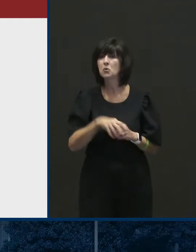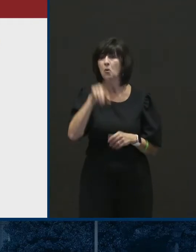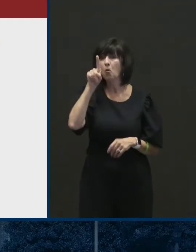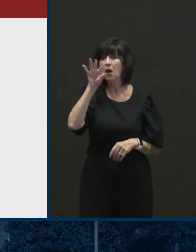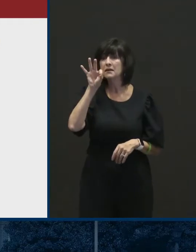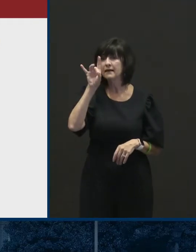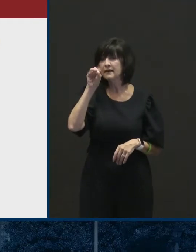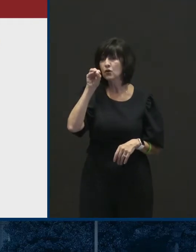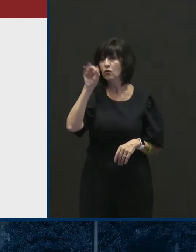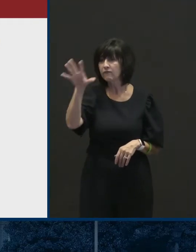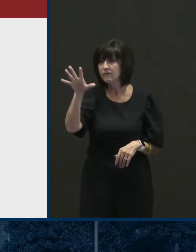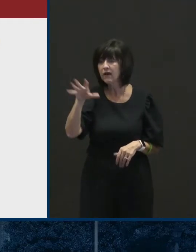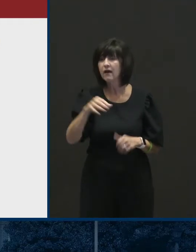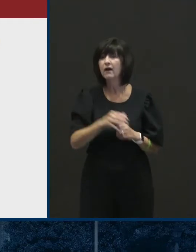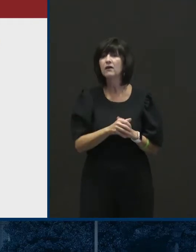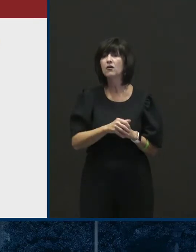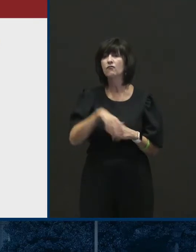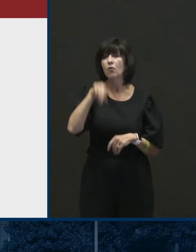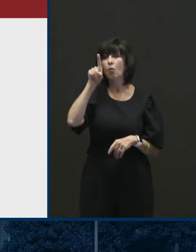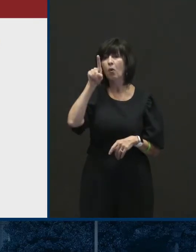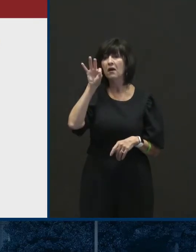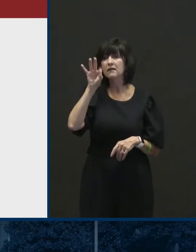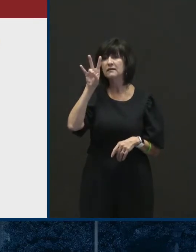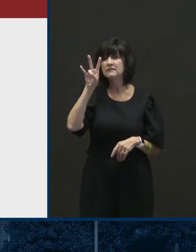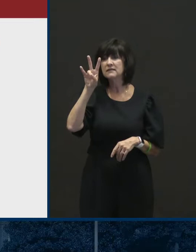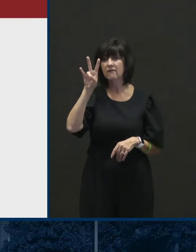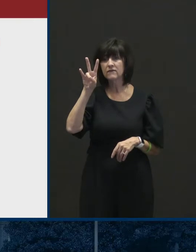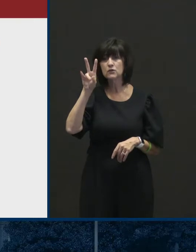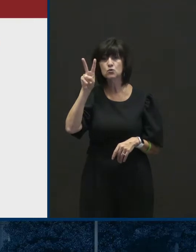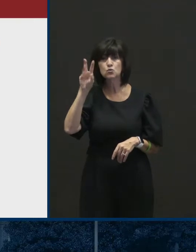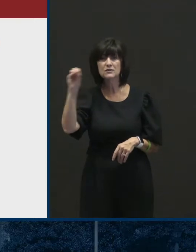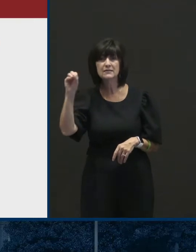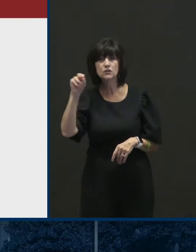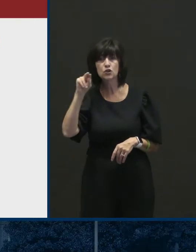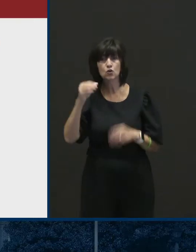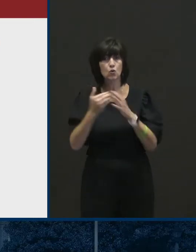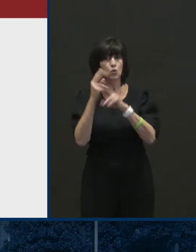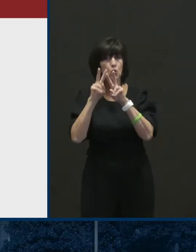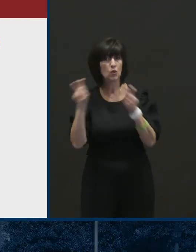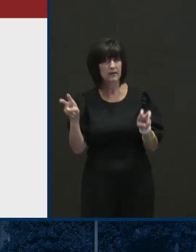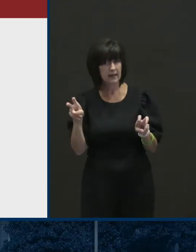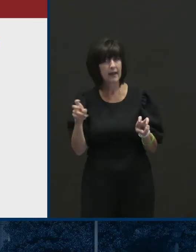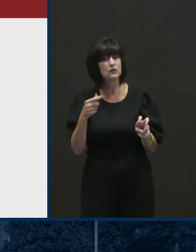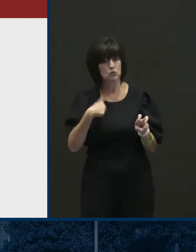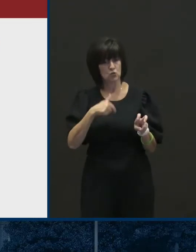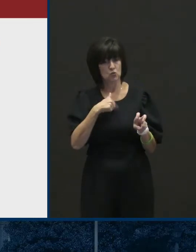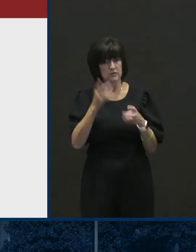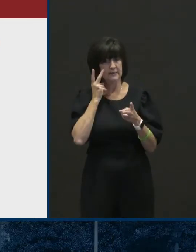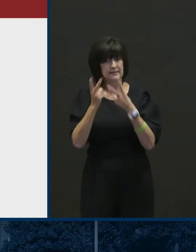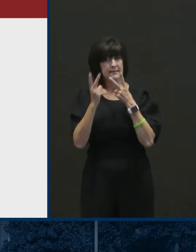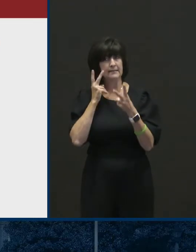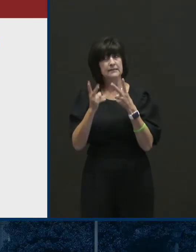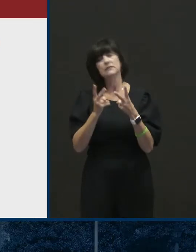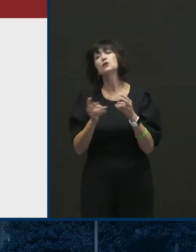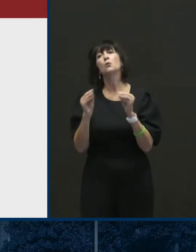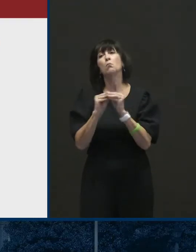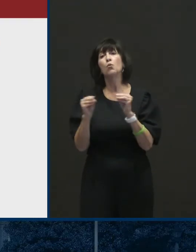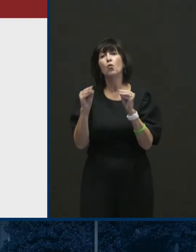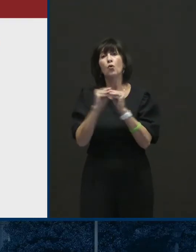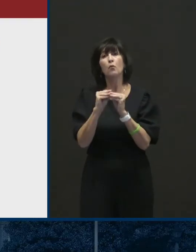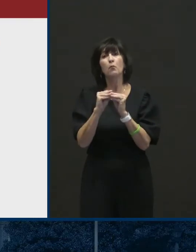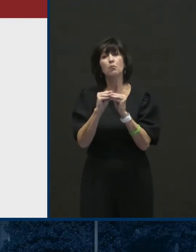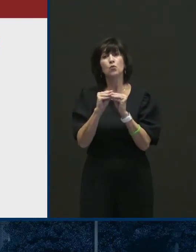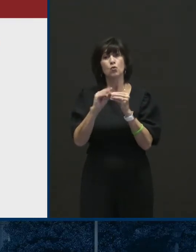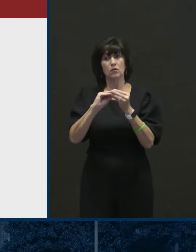neighboring Newcastle, 19720, just seeing slight elevations there. And then downstate in